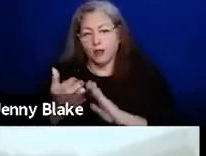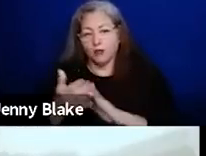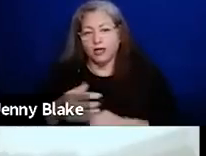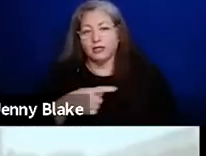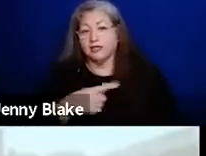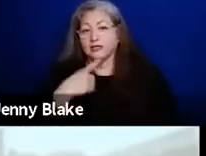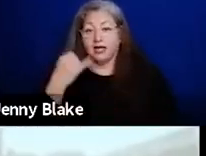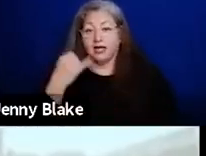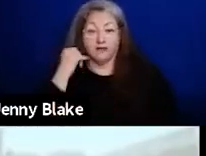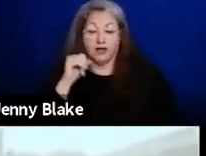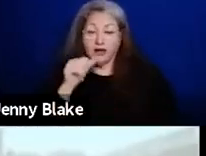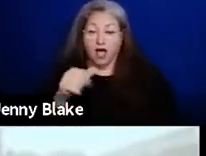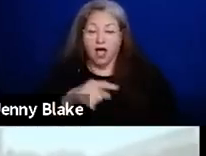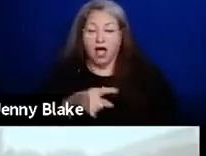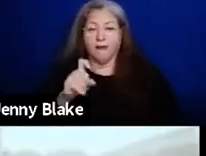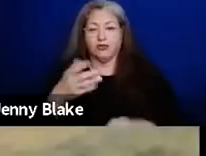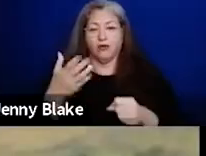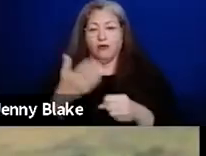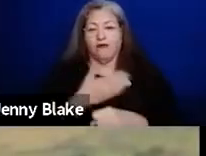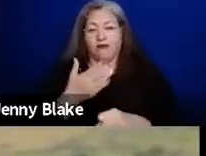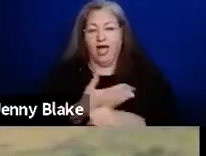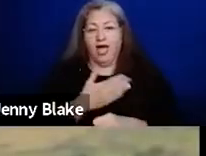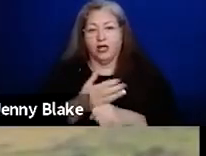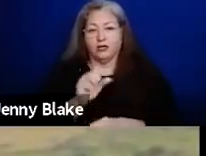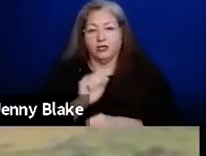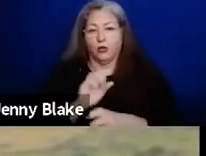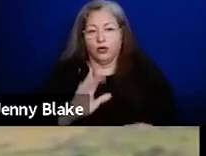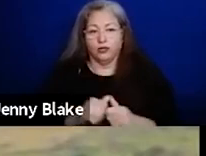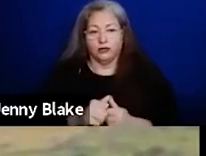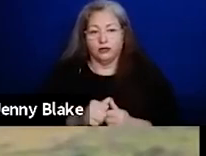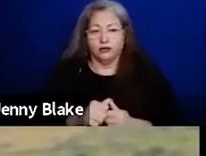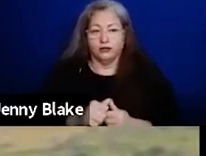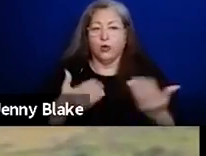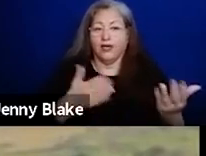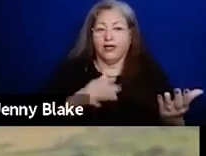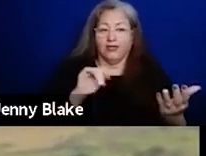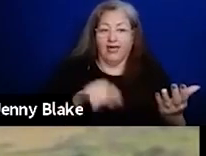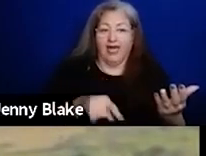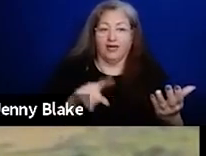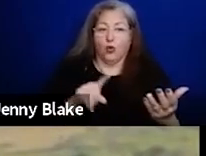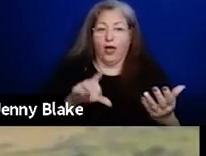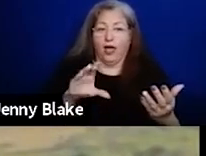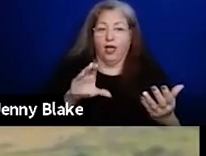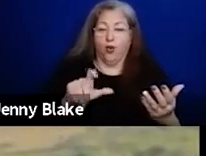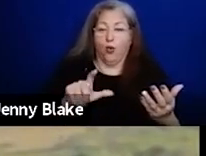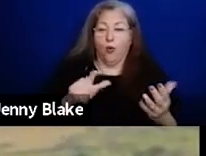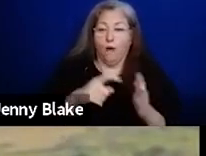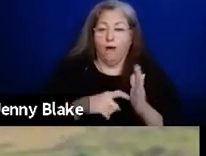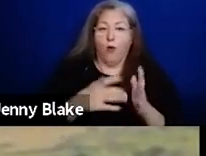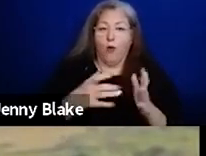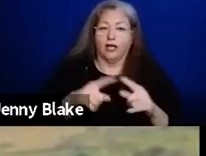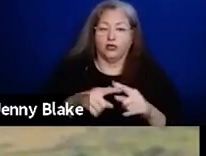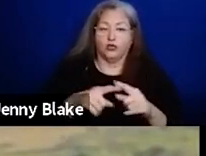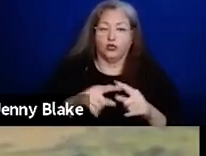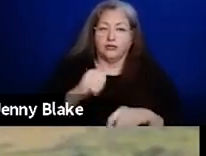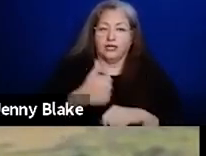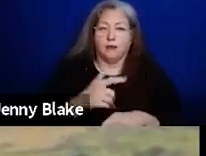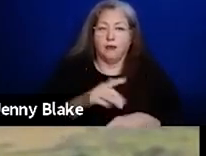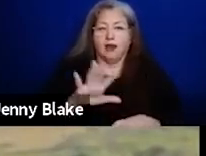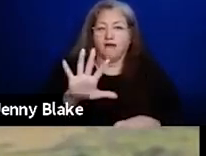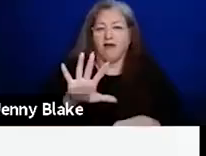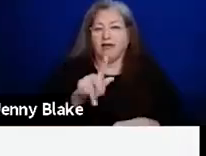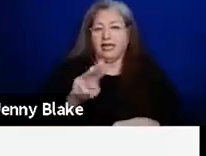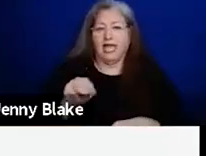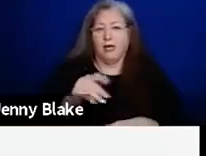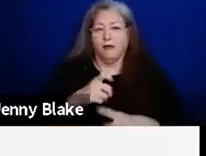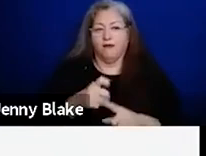they don't, they will have to fire some workers. This is where the coal mine plans to expand to. It's about 5 kilometers from